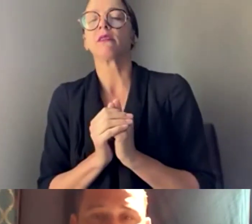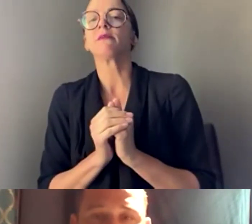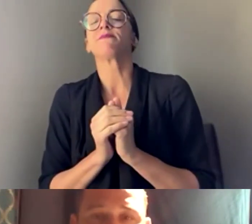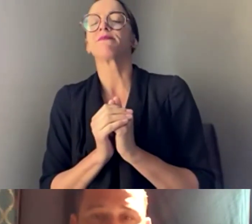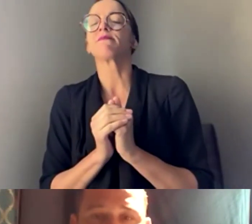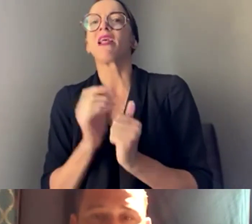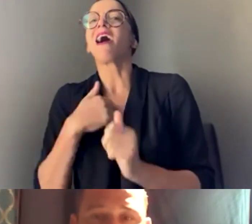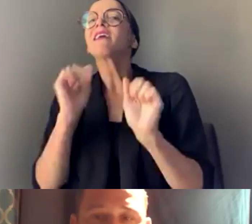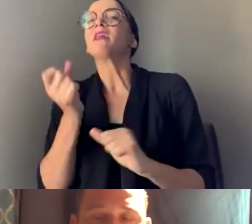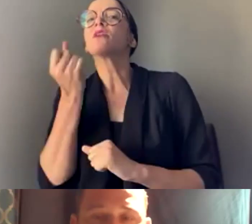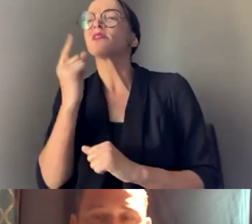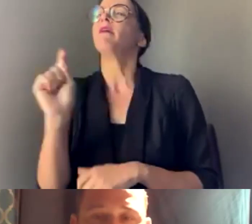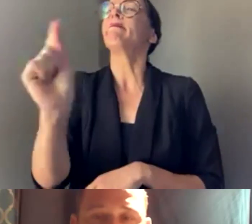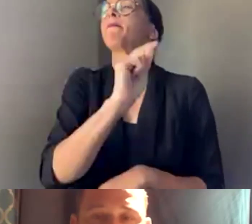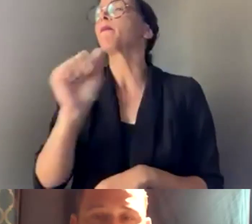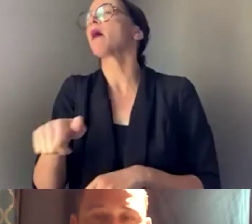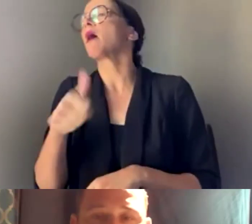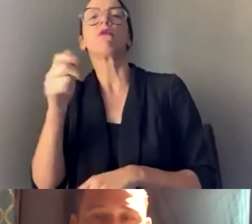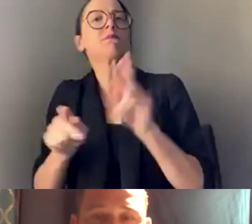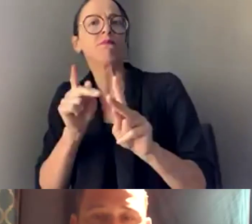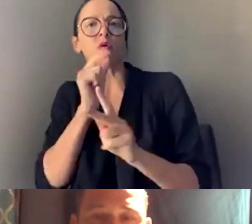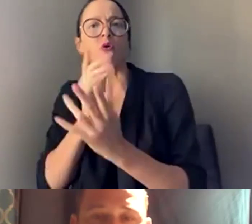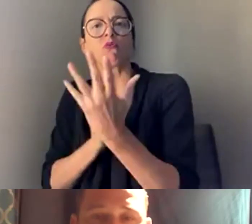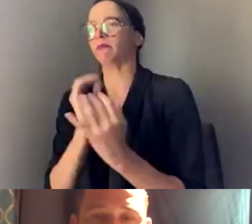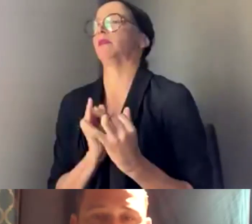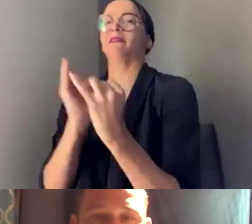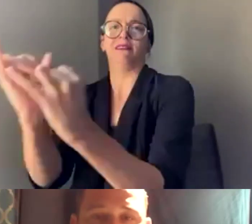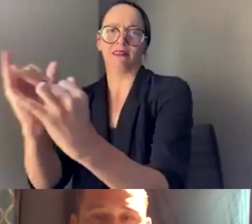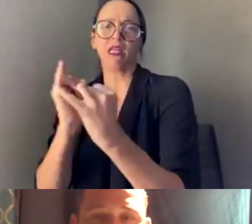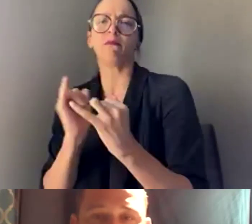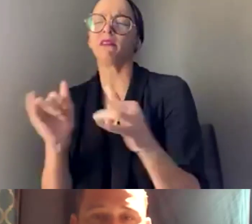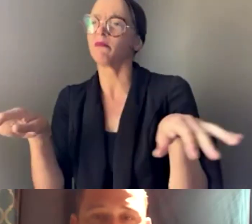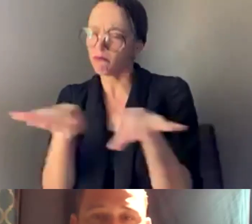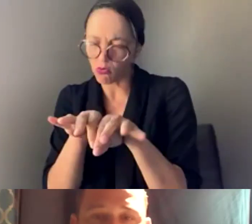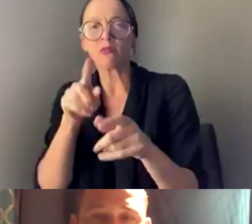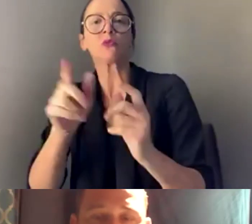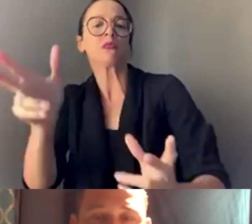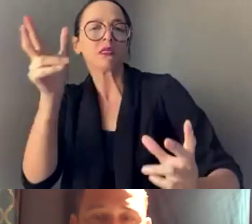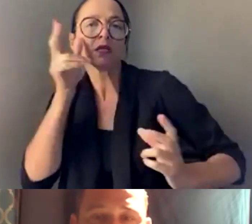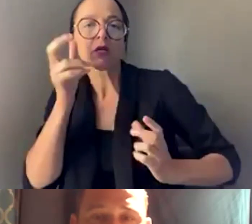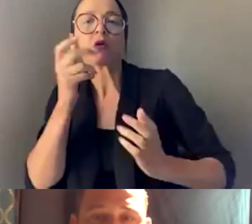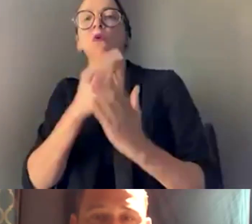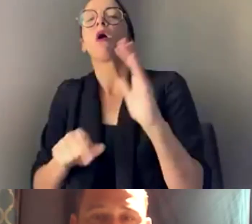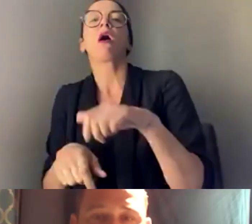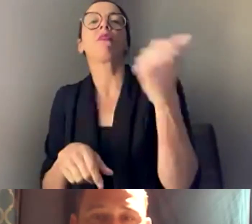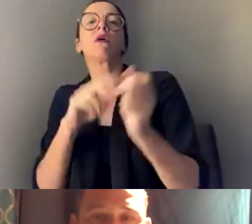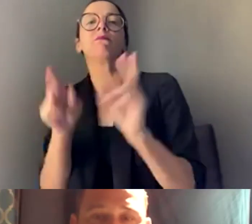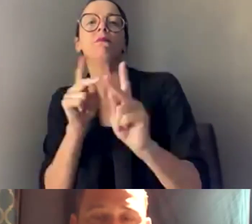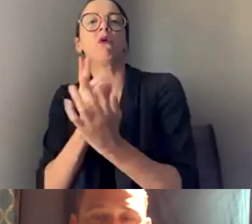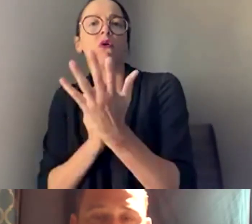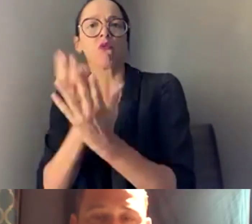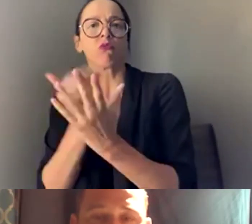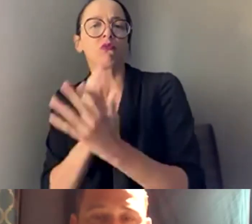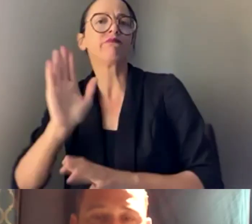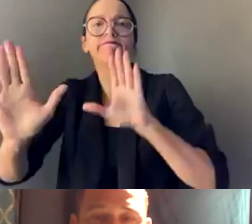And it's because hearing what people go through and how, and maybe shedding the light on it so we can kind